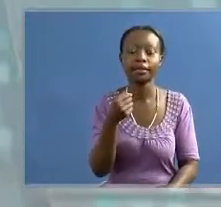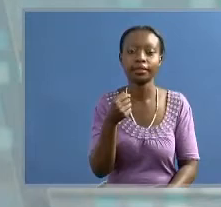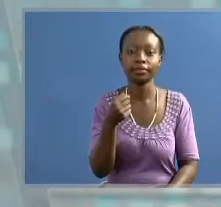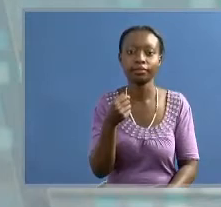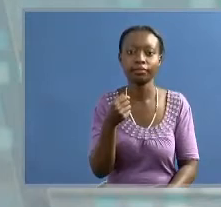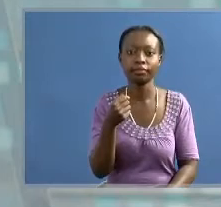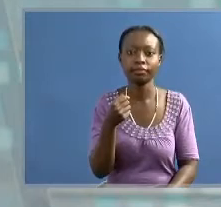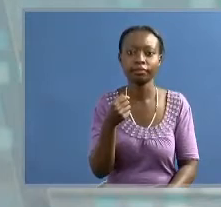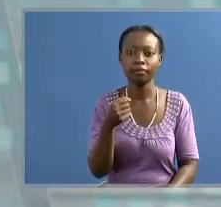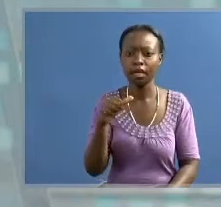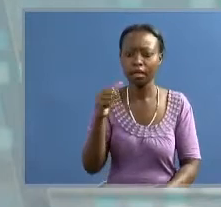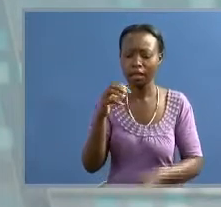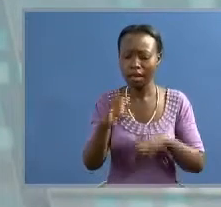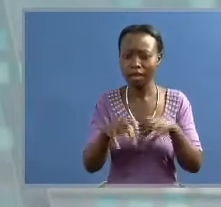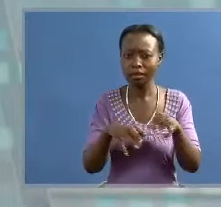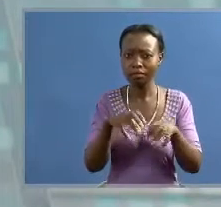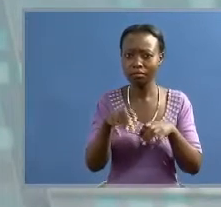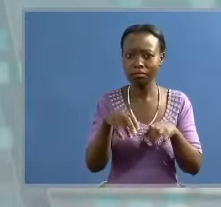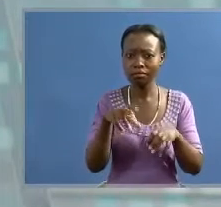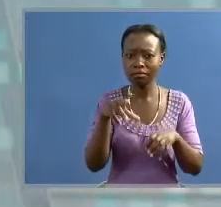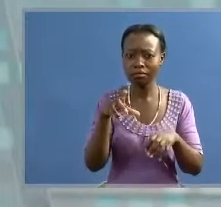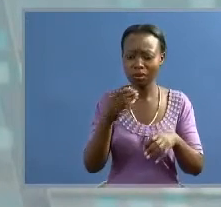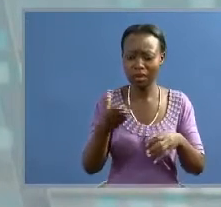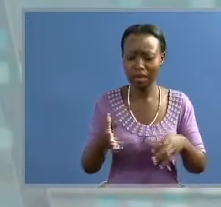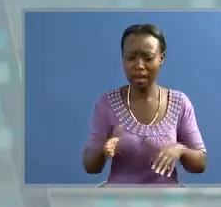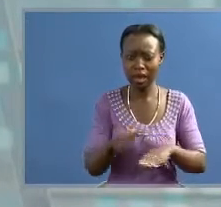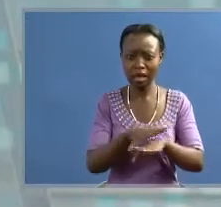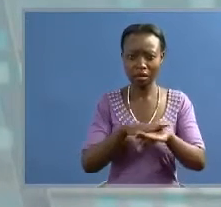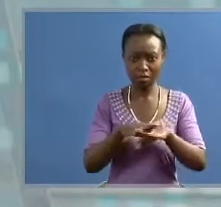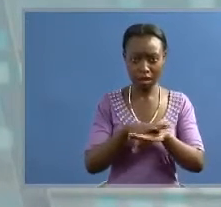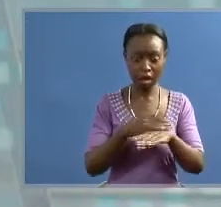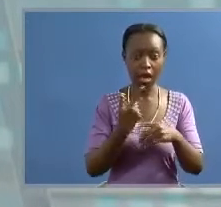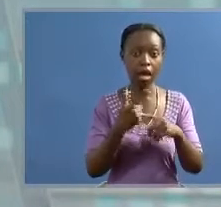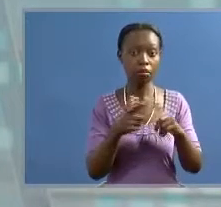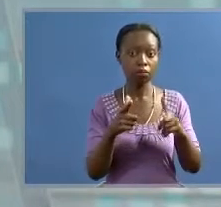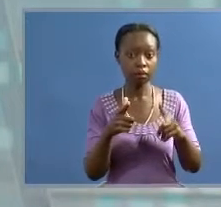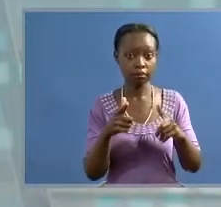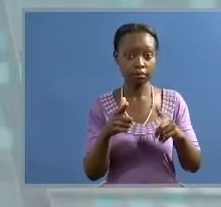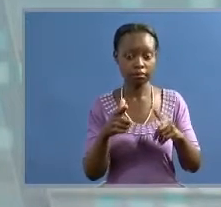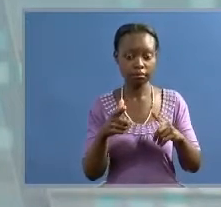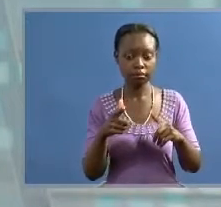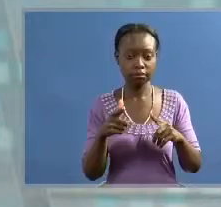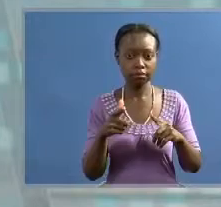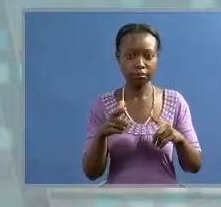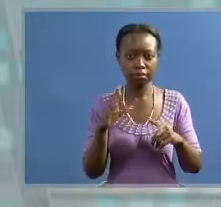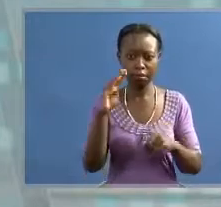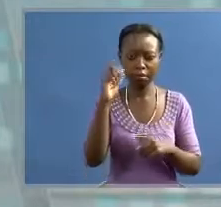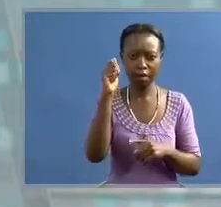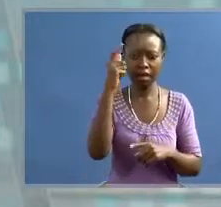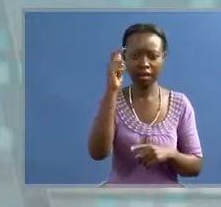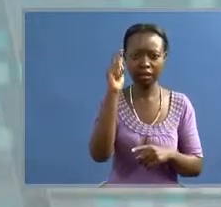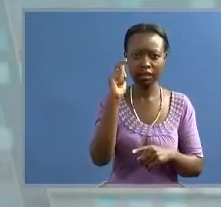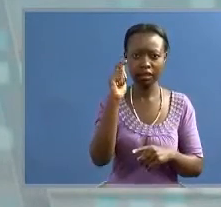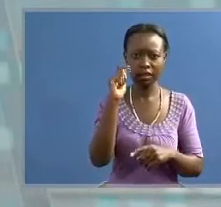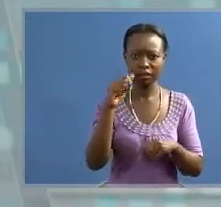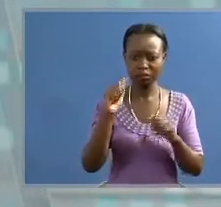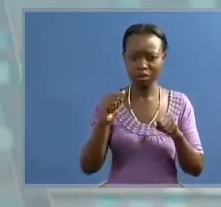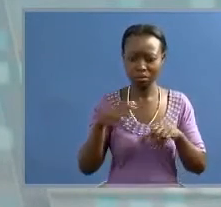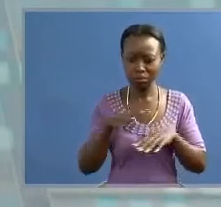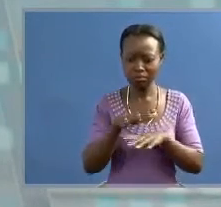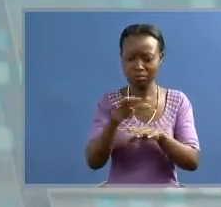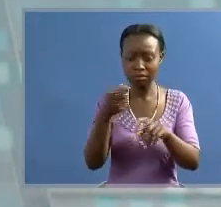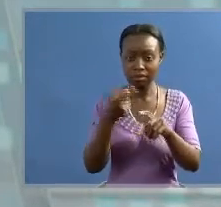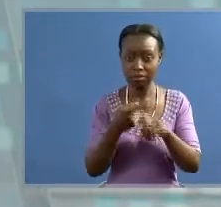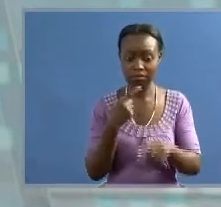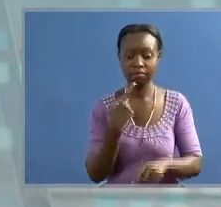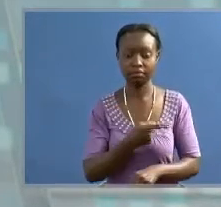a particular animal that's not in Africa that was seen, but it's bats. You can confirm that it's bats that transmitted